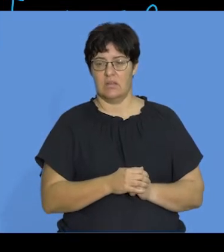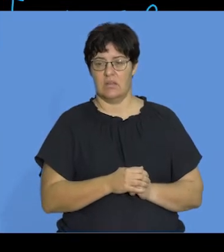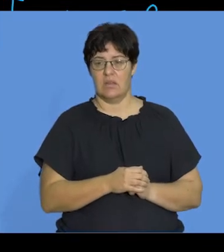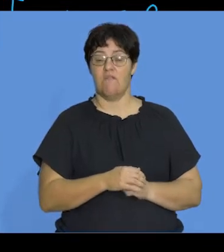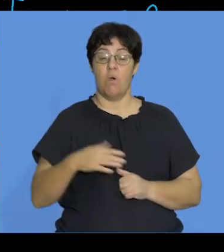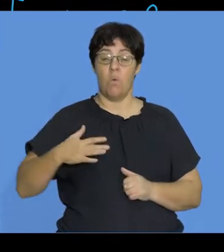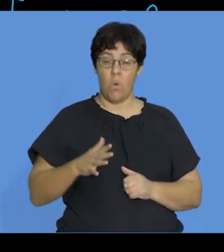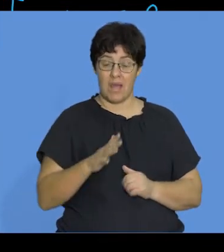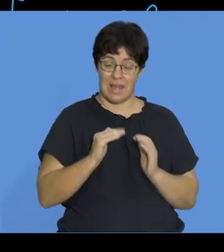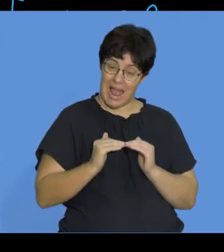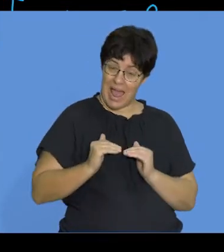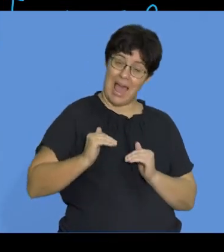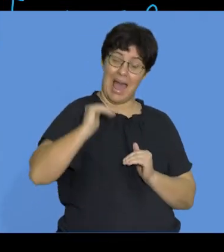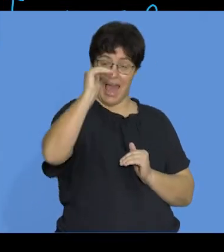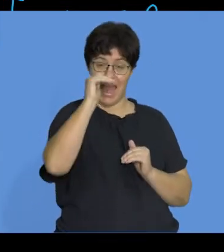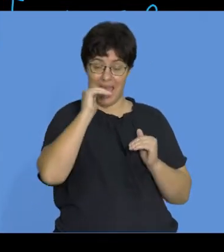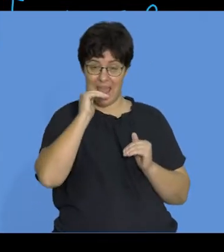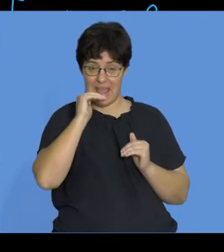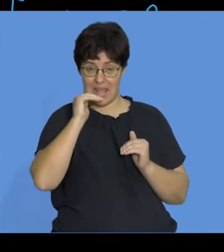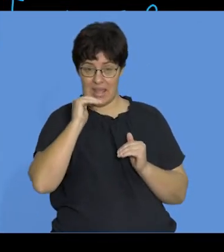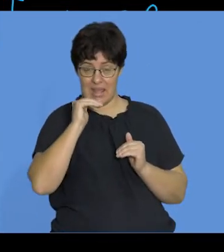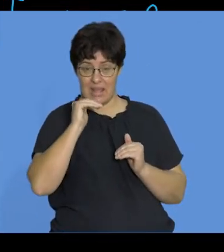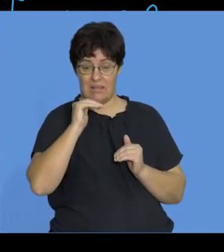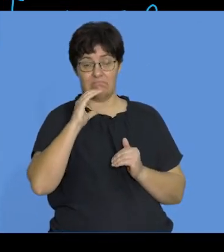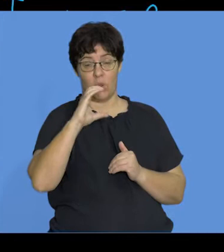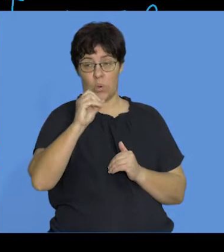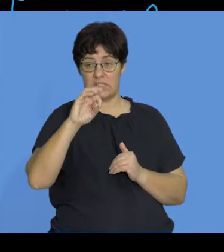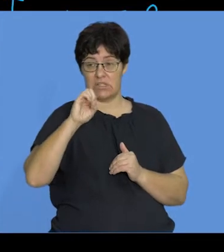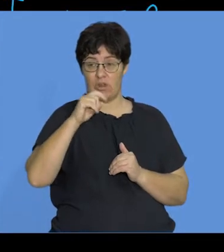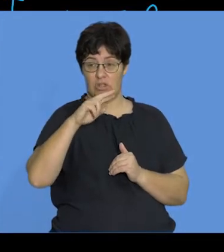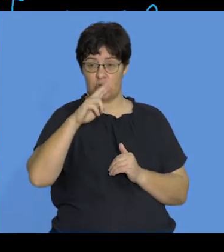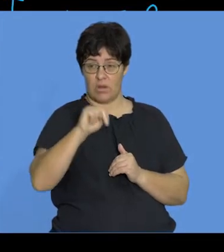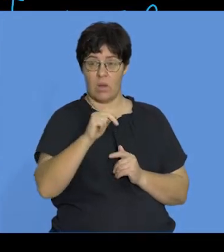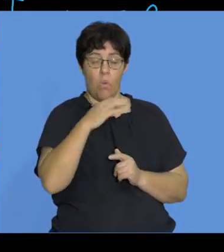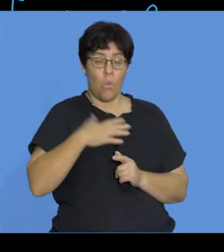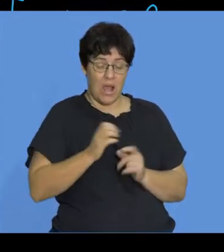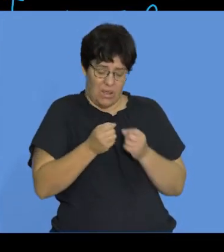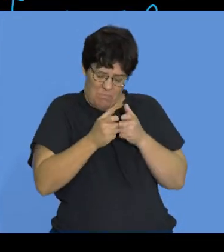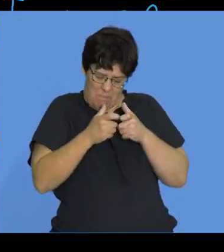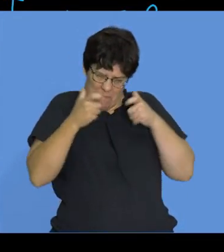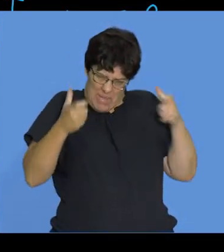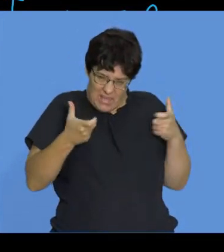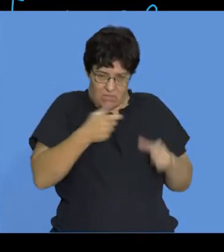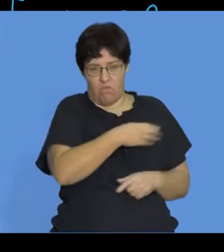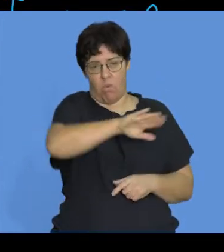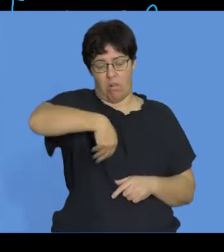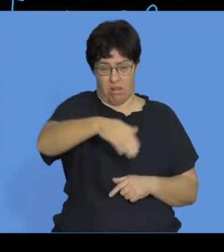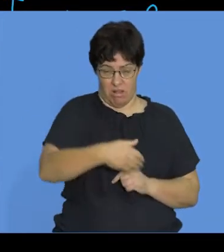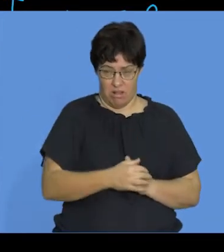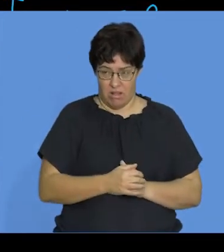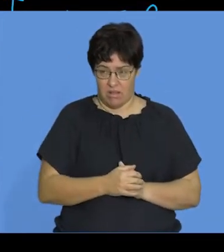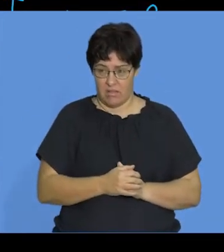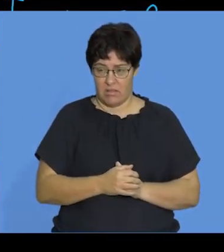here, if we want a higher concentration, we'll look at these options because it says the greatest of them all. So we